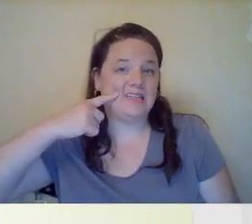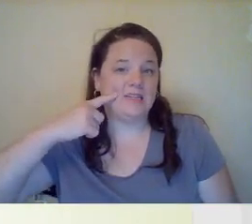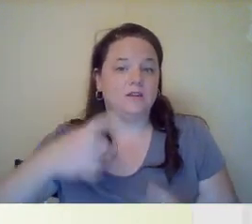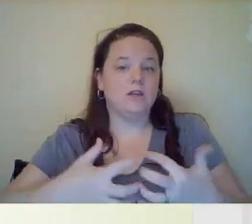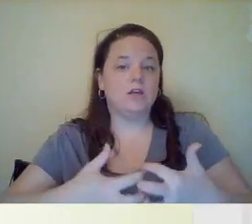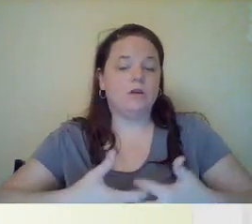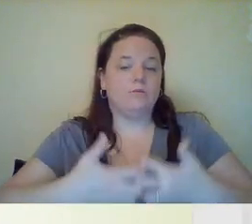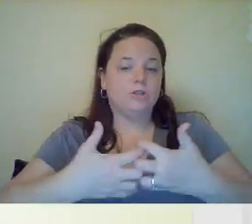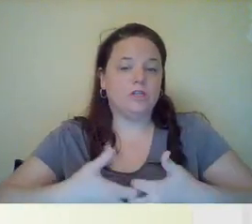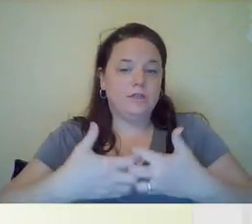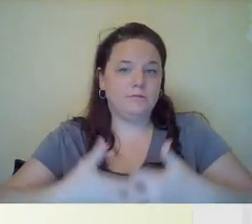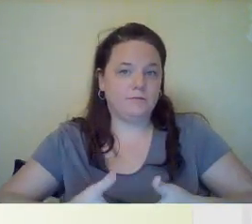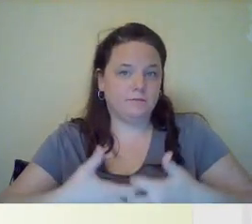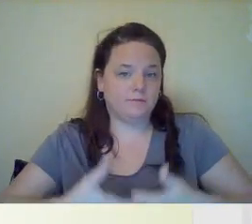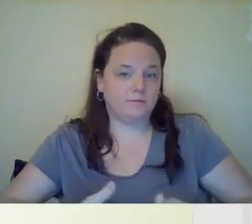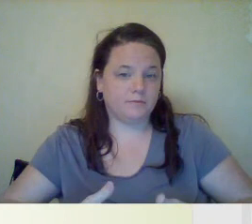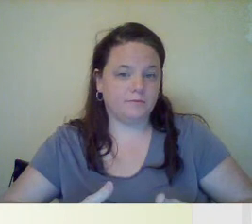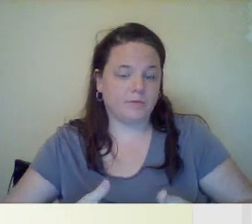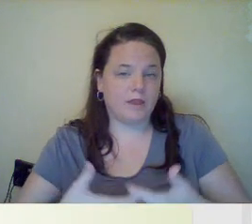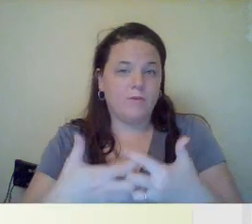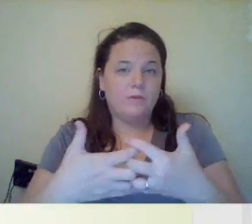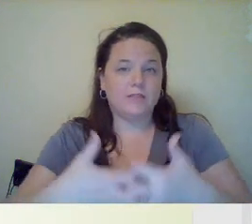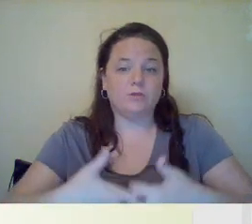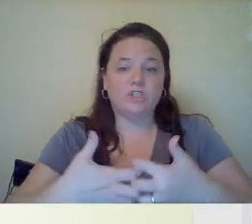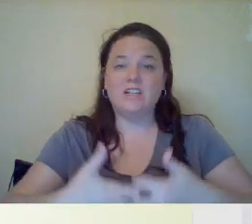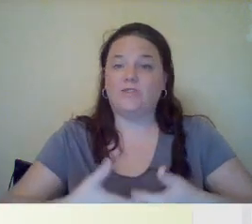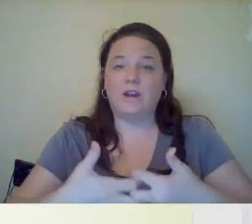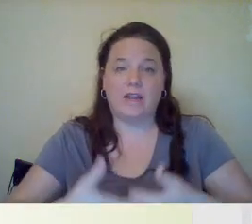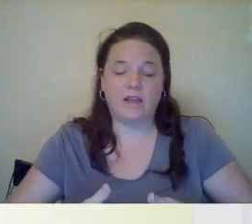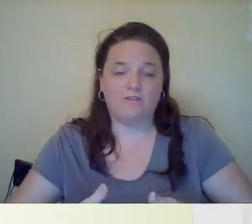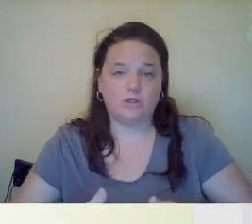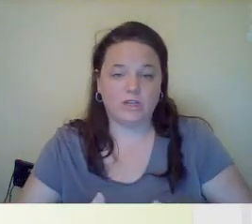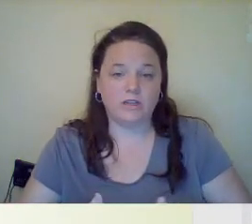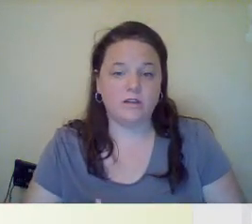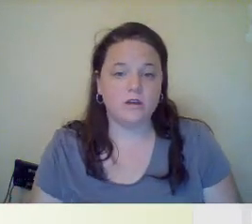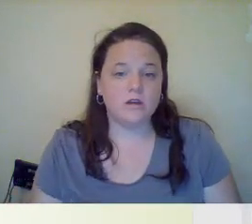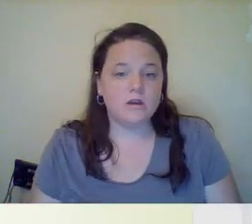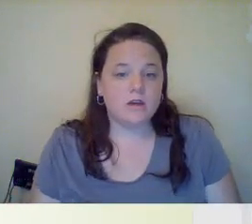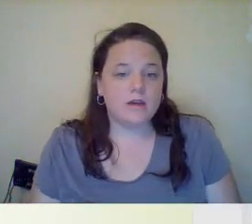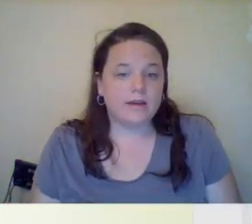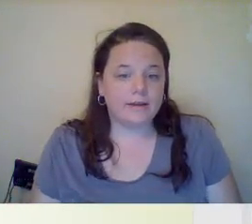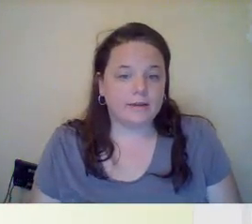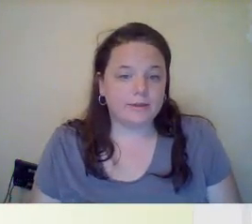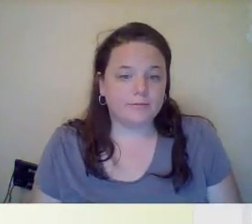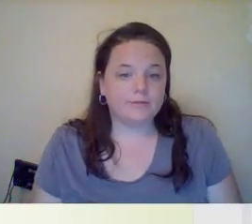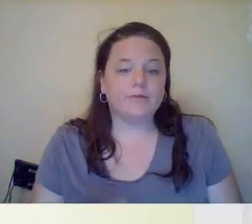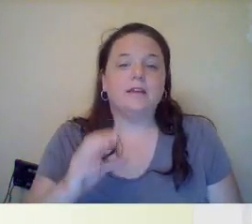Candy machine. Remember, this machine is for any kind of machine.